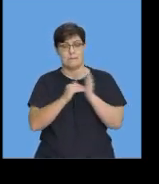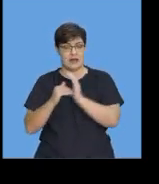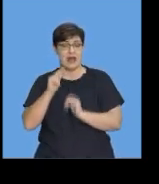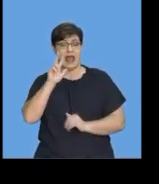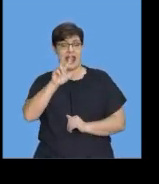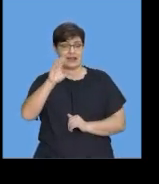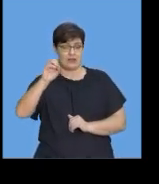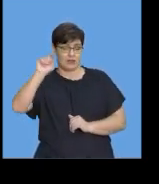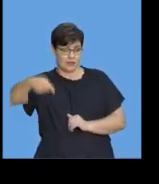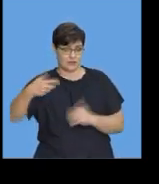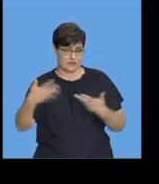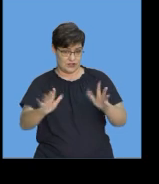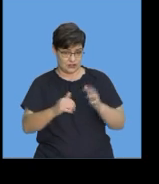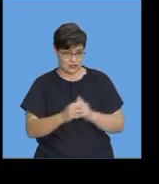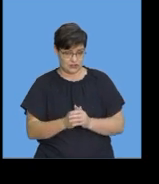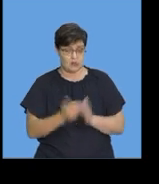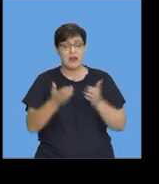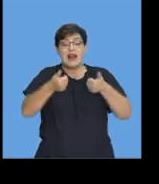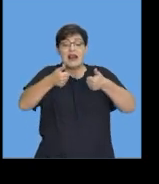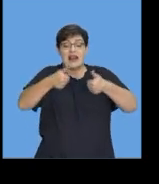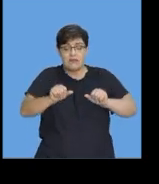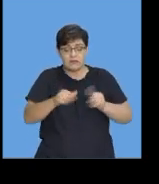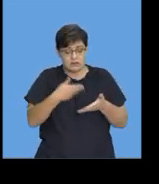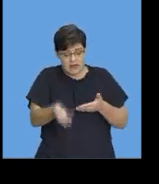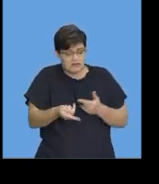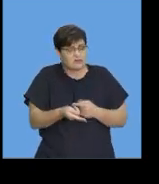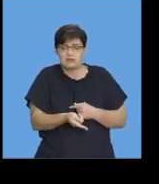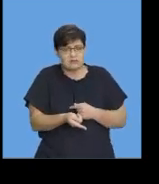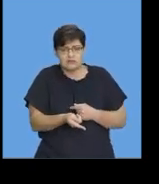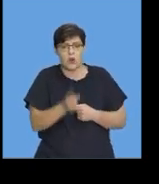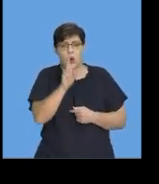1,800,000. Okay, that left me with a figure of